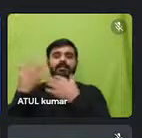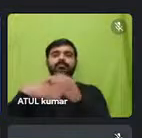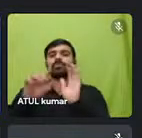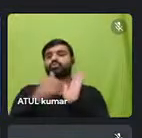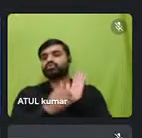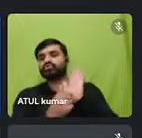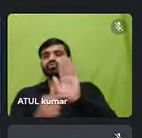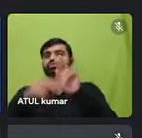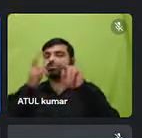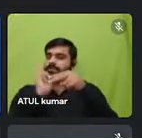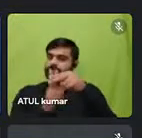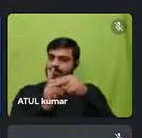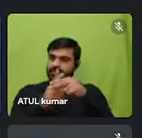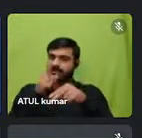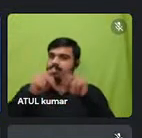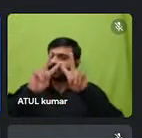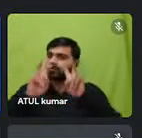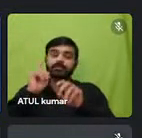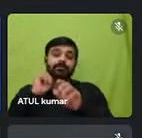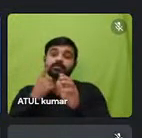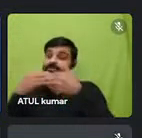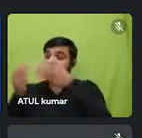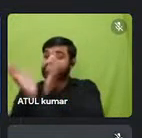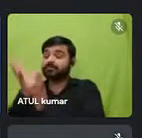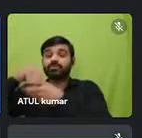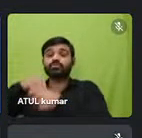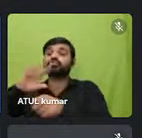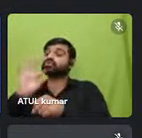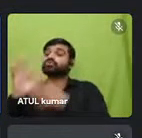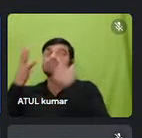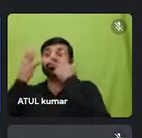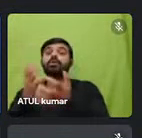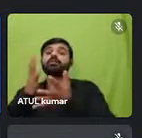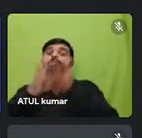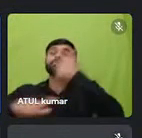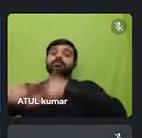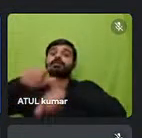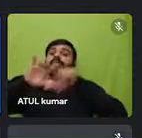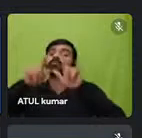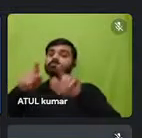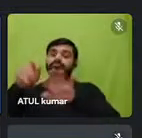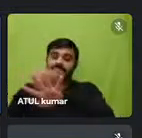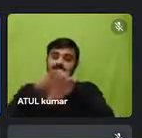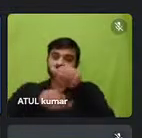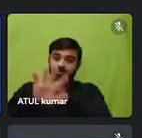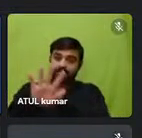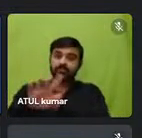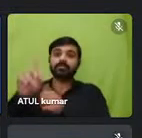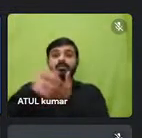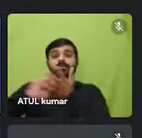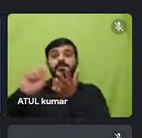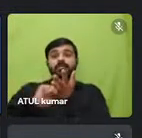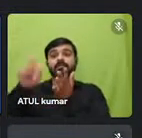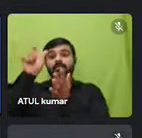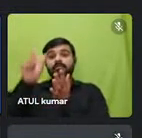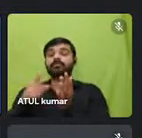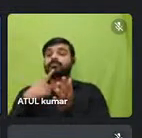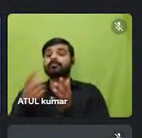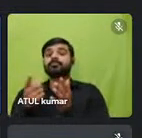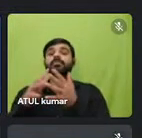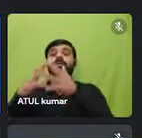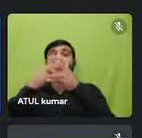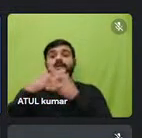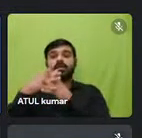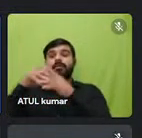addresses specifically this: do deaf communities actually want sign language gloves? And the author is a deaf